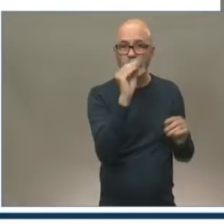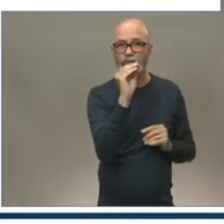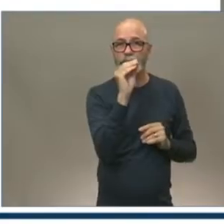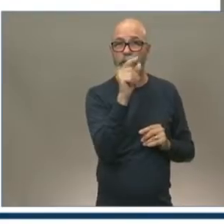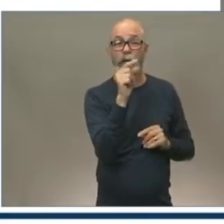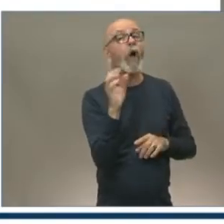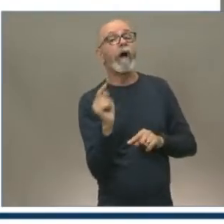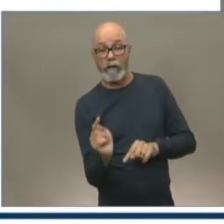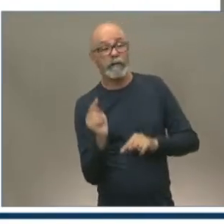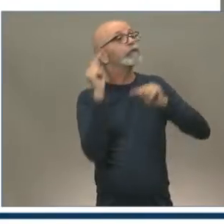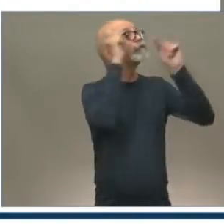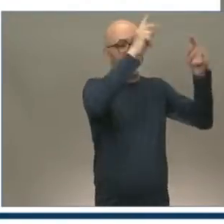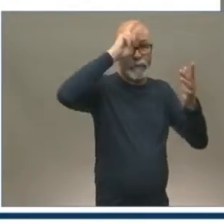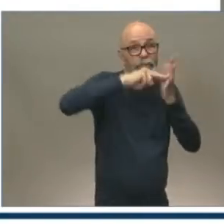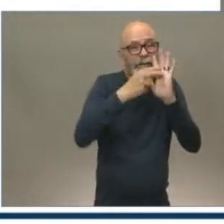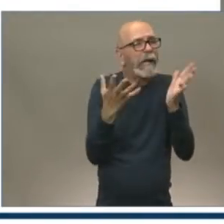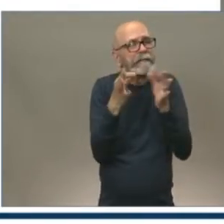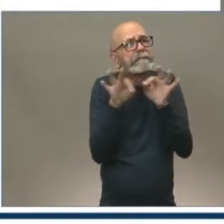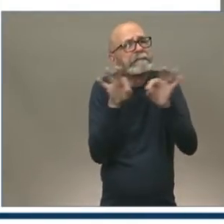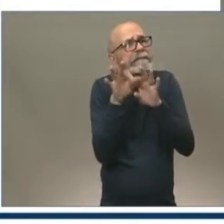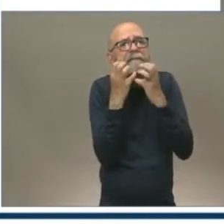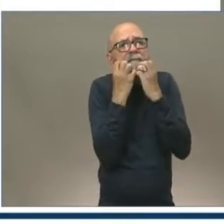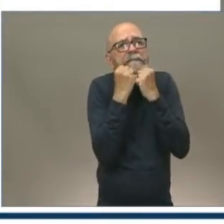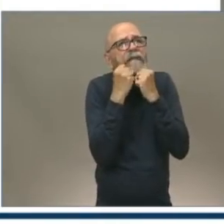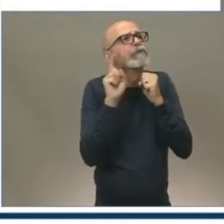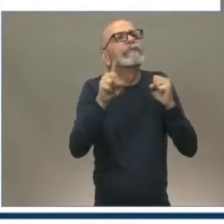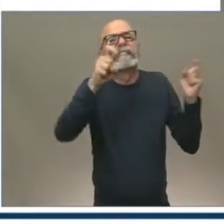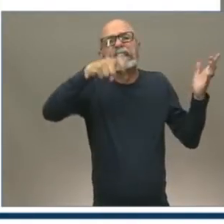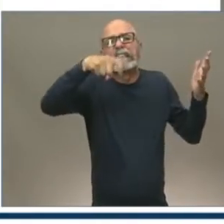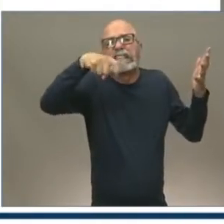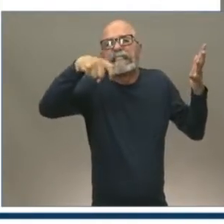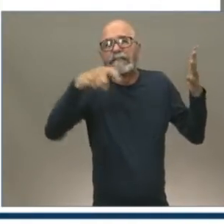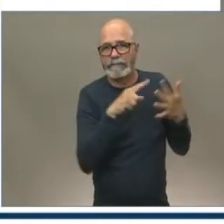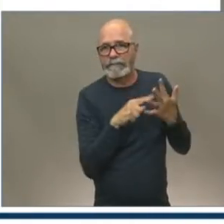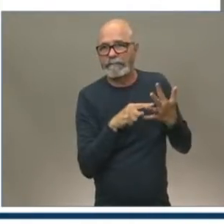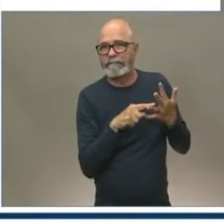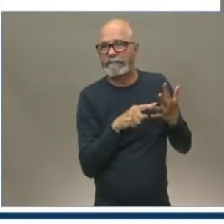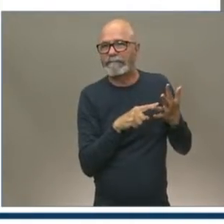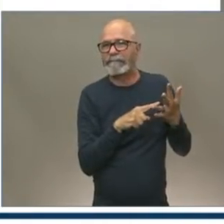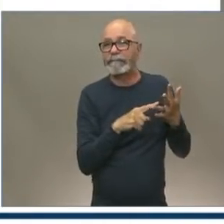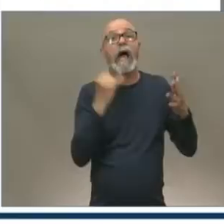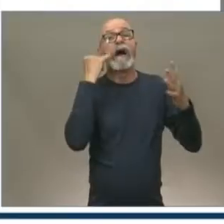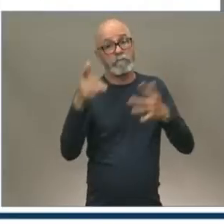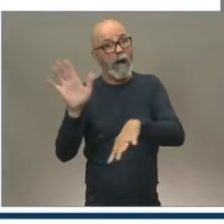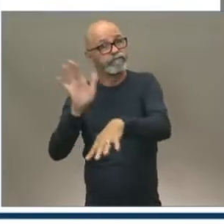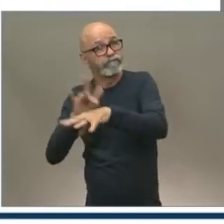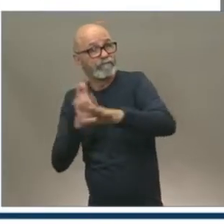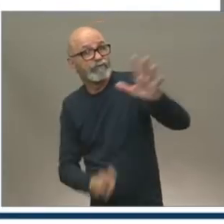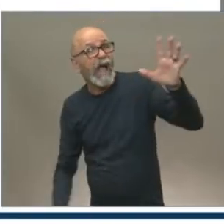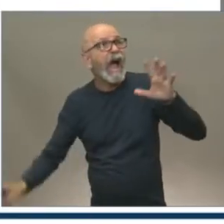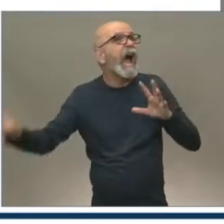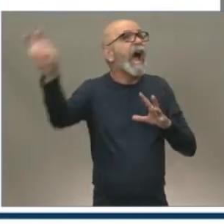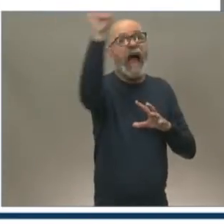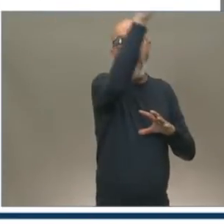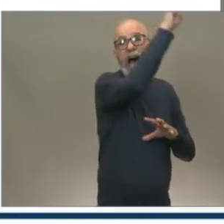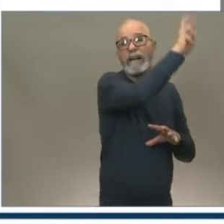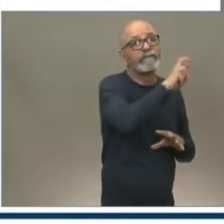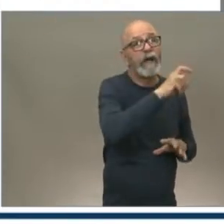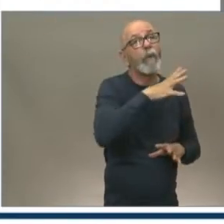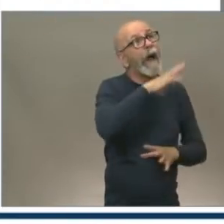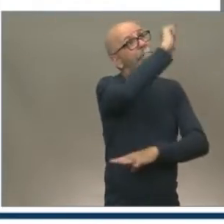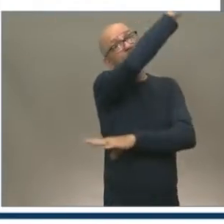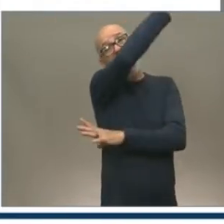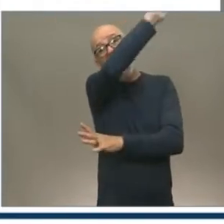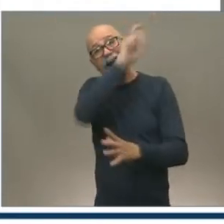if you have traveled outside of Nova Scotia, you won't be denied entry on return, but